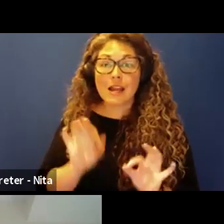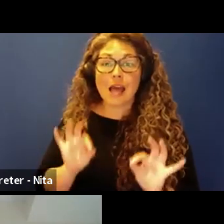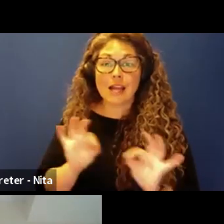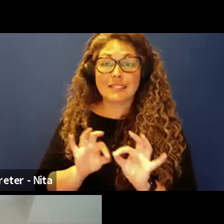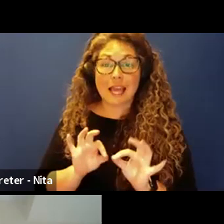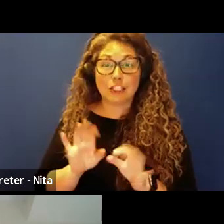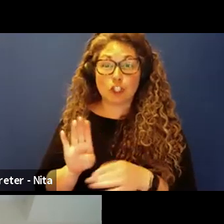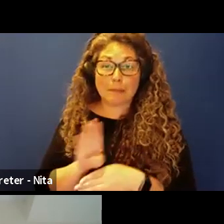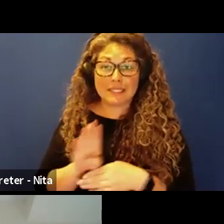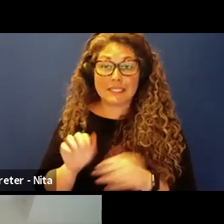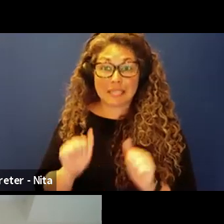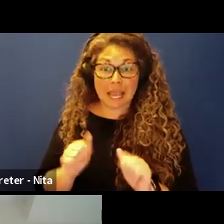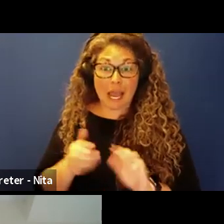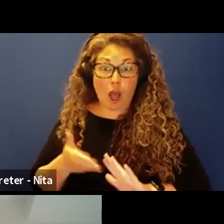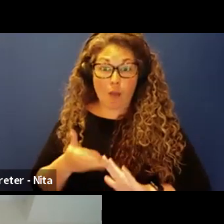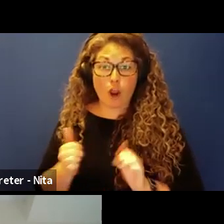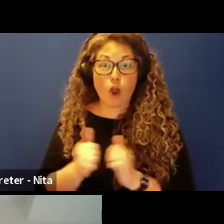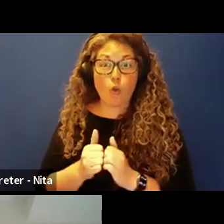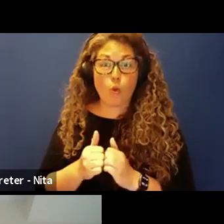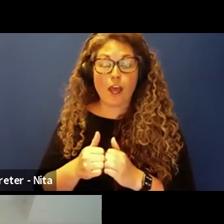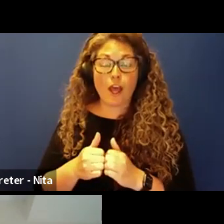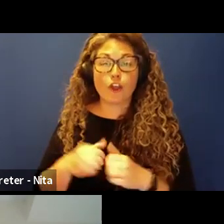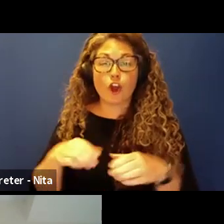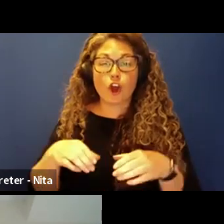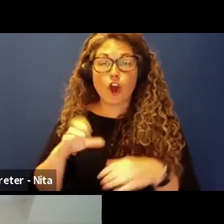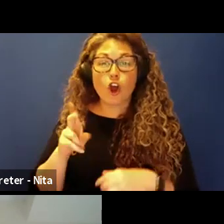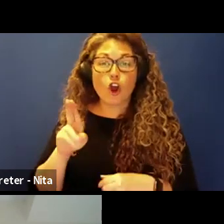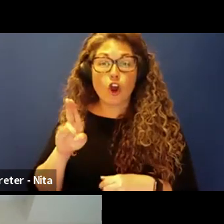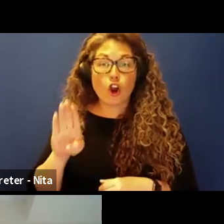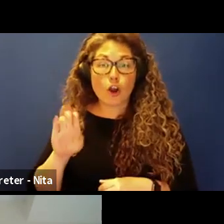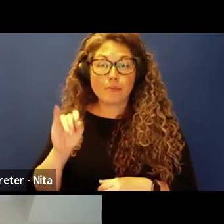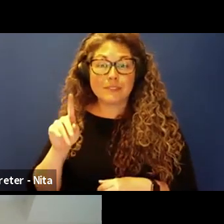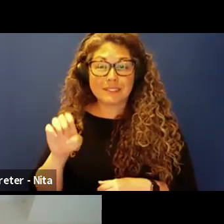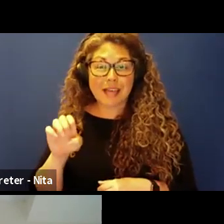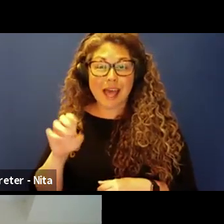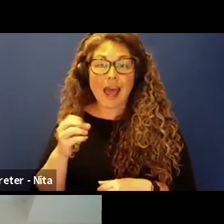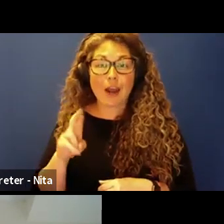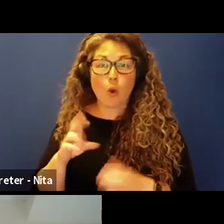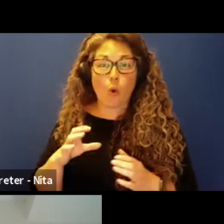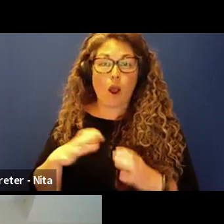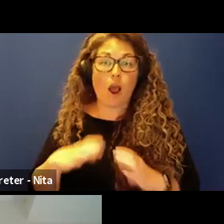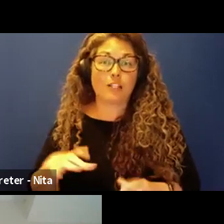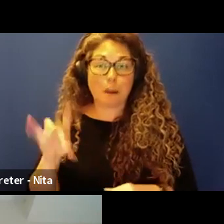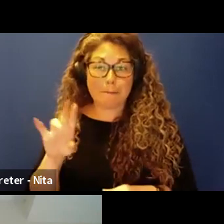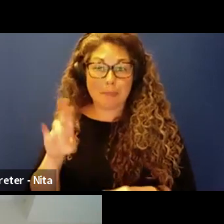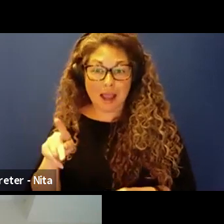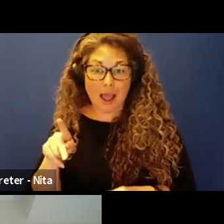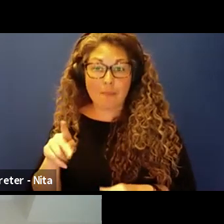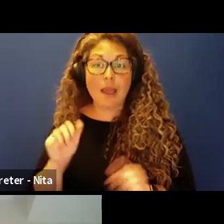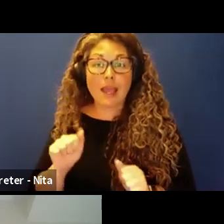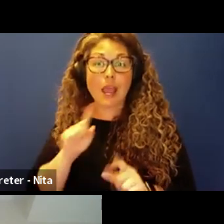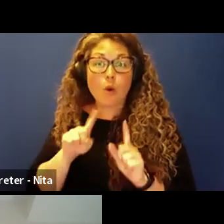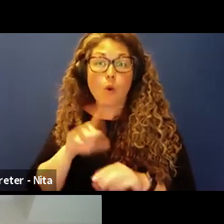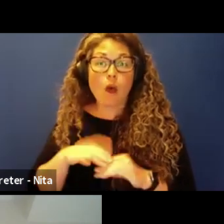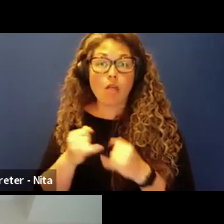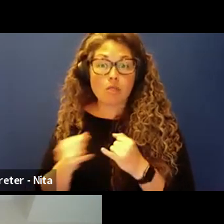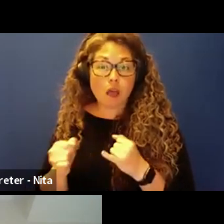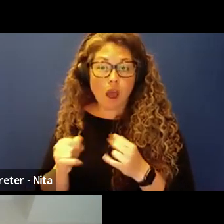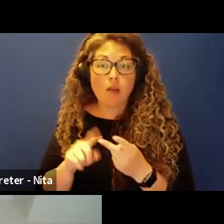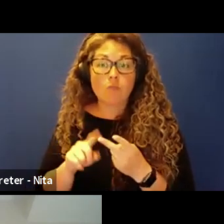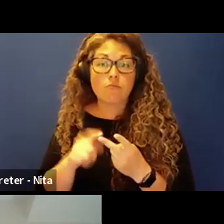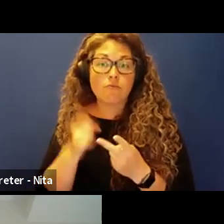can operate with curbside or front door pickup by customers for items ordered online or over the phone. Delivery of